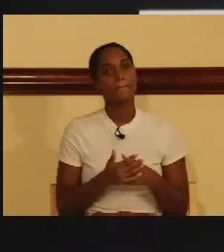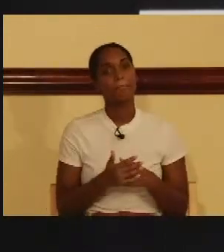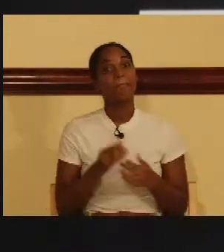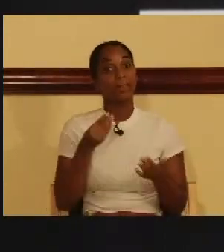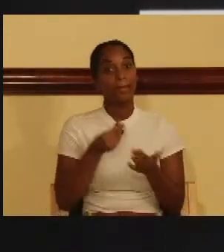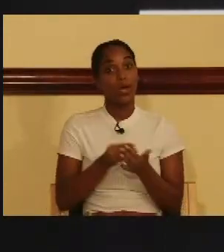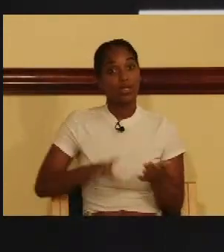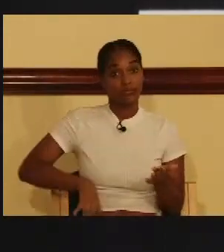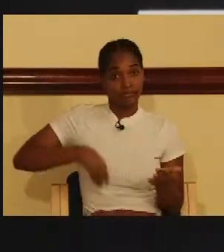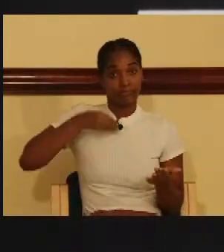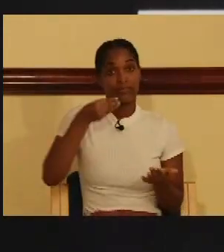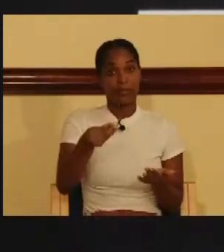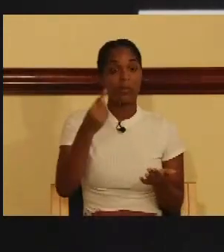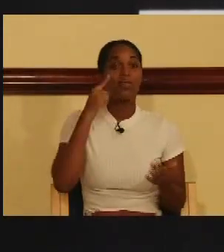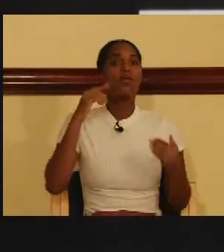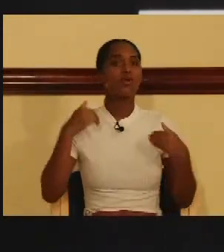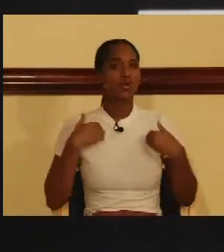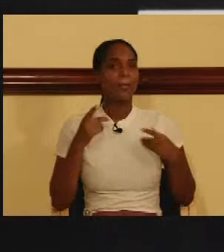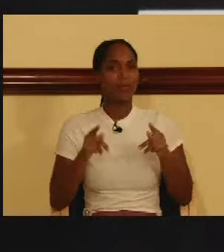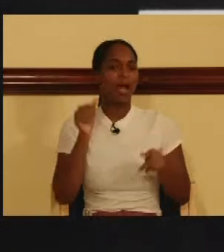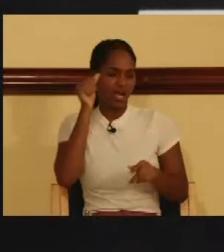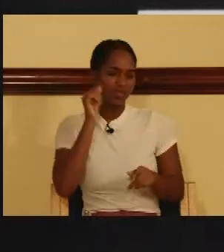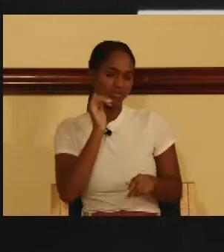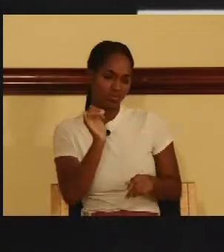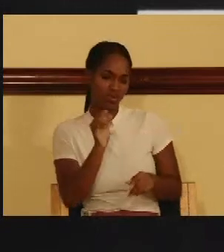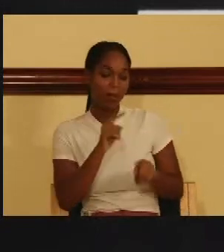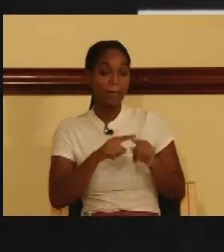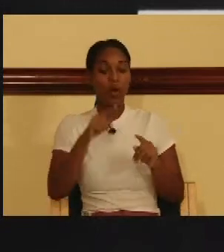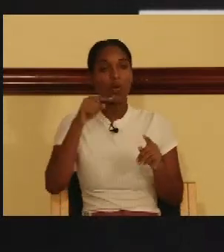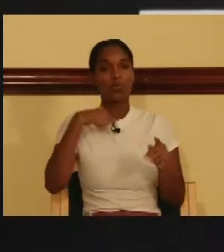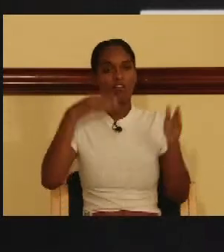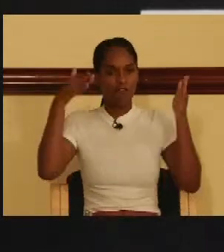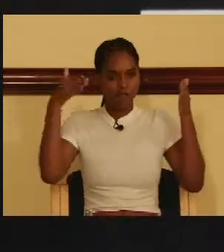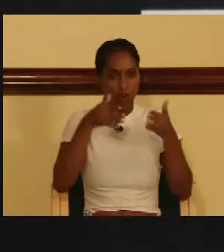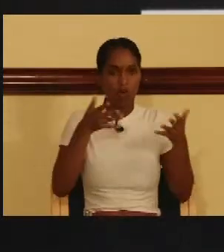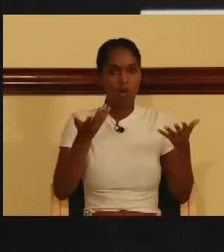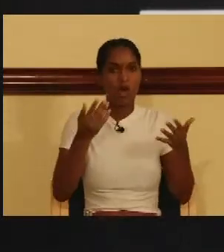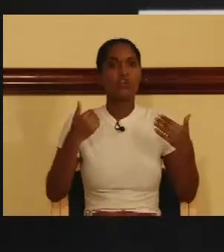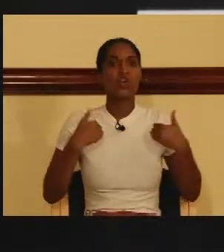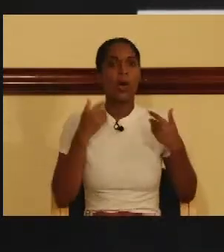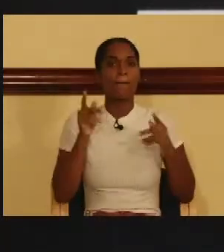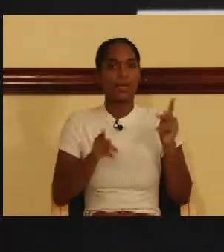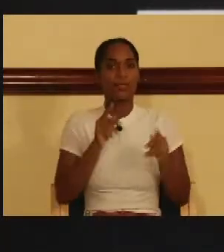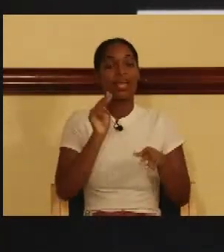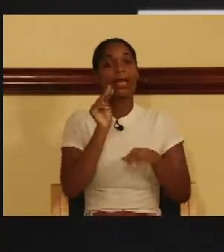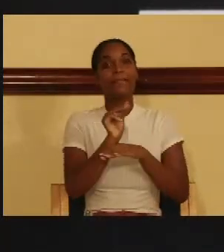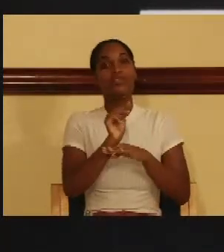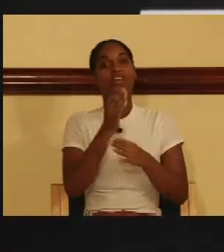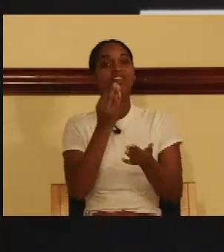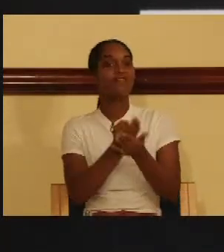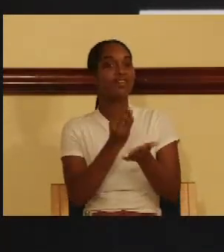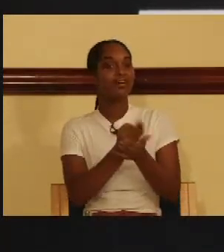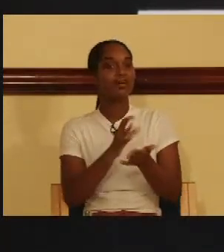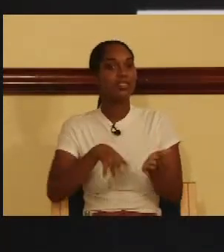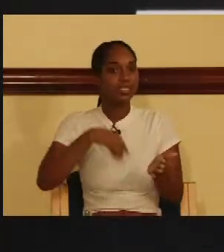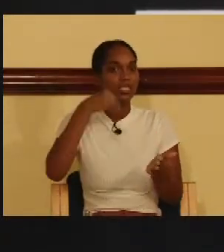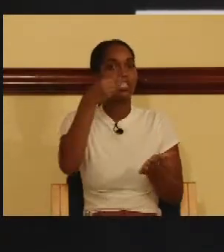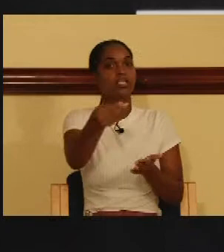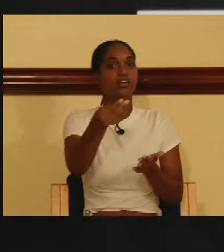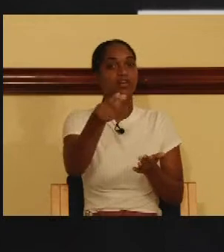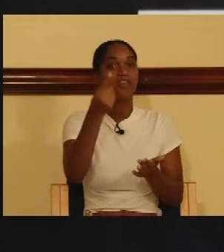grants for our young people and adults too, but since we're dealing with young people, the Ministry of Finance provided grants